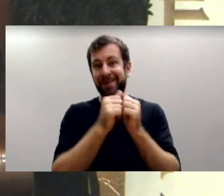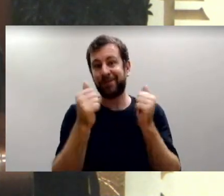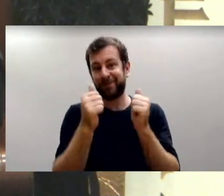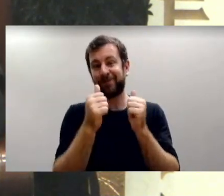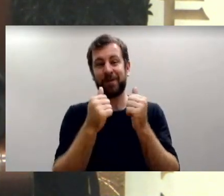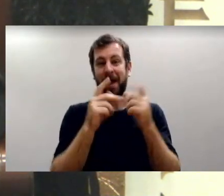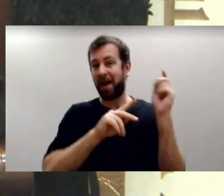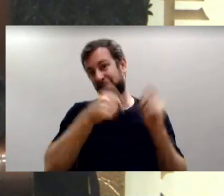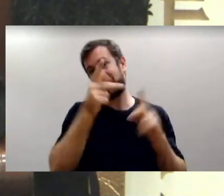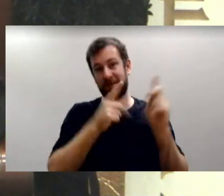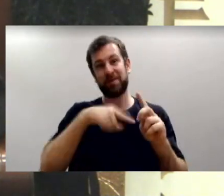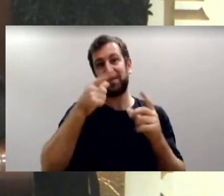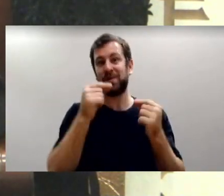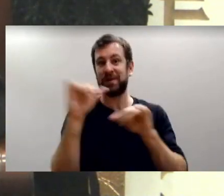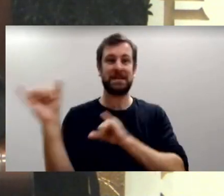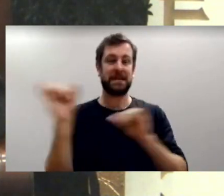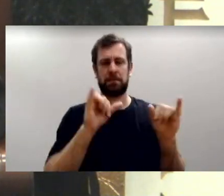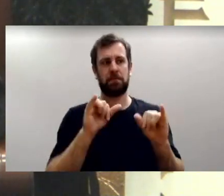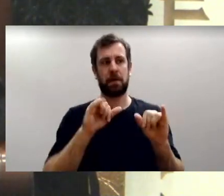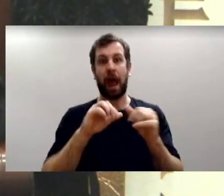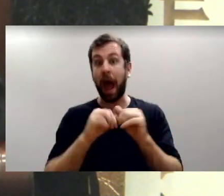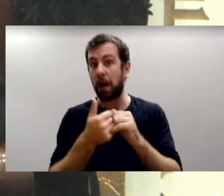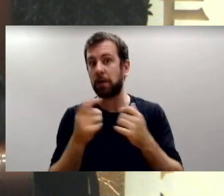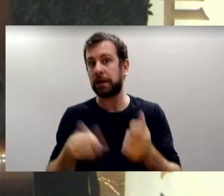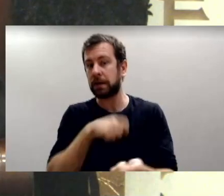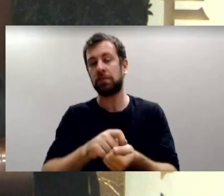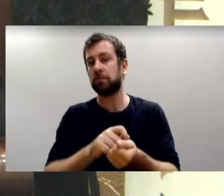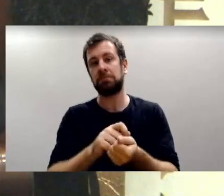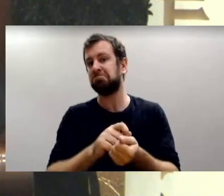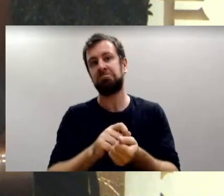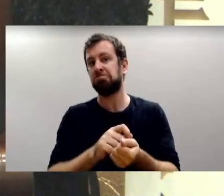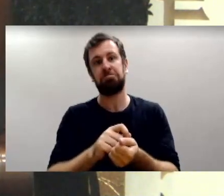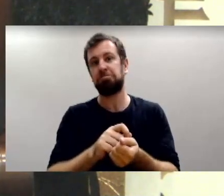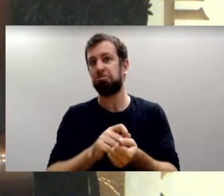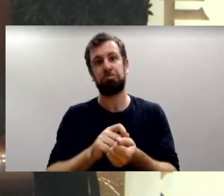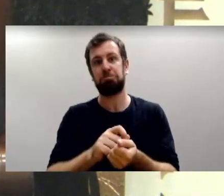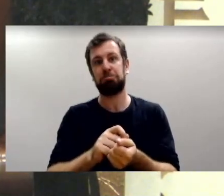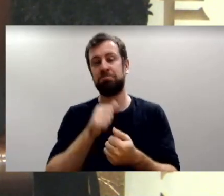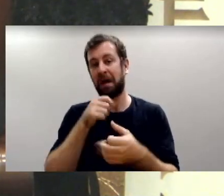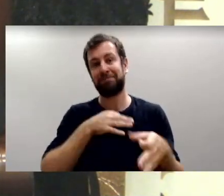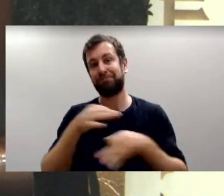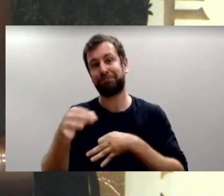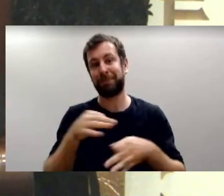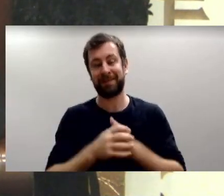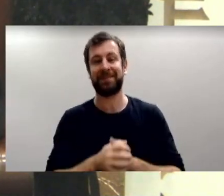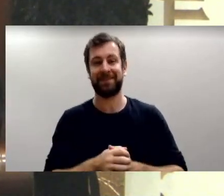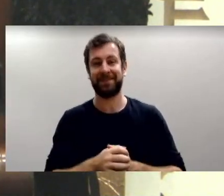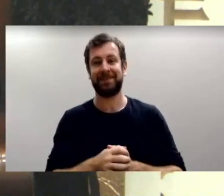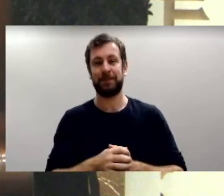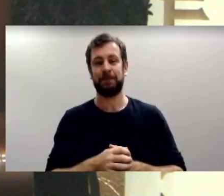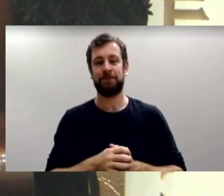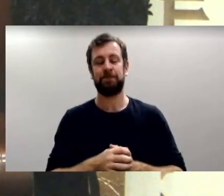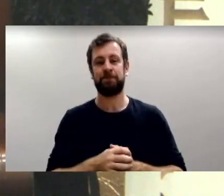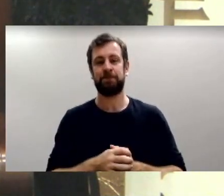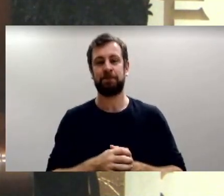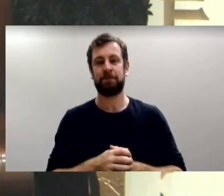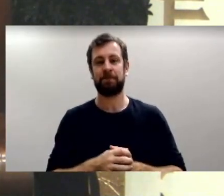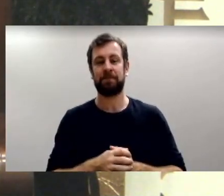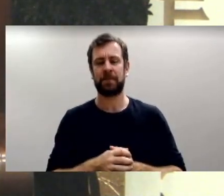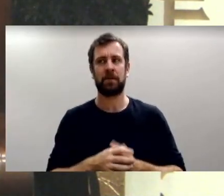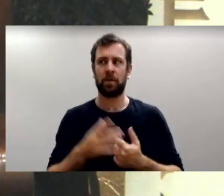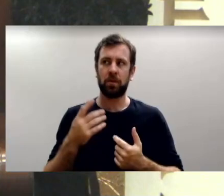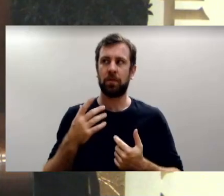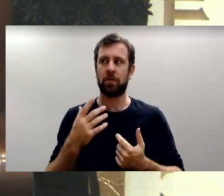is the format of it? And this is where we have to realize, why? The only answer for